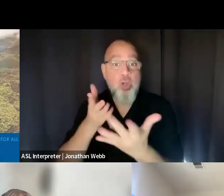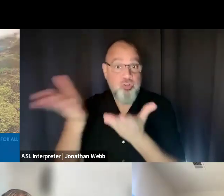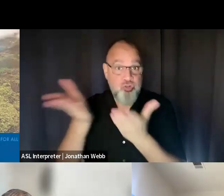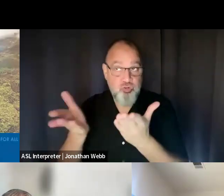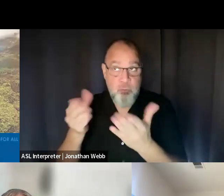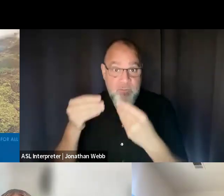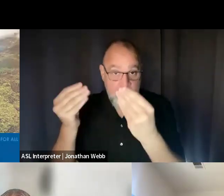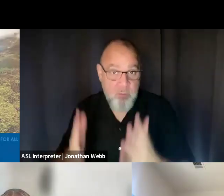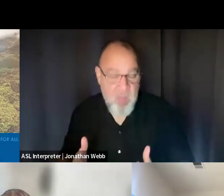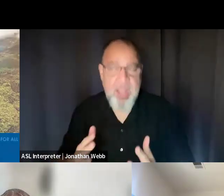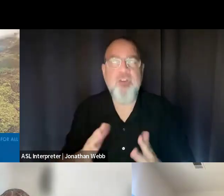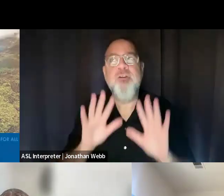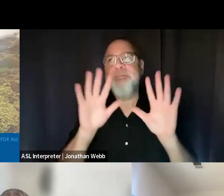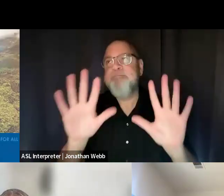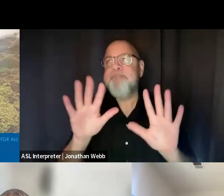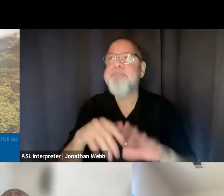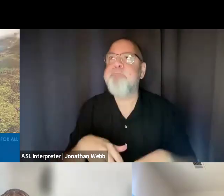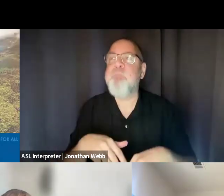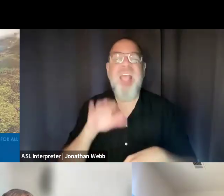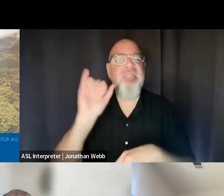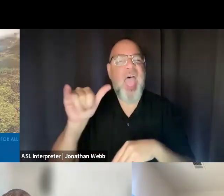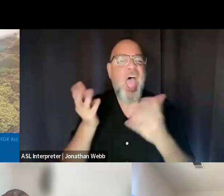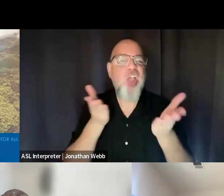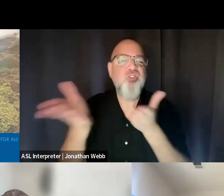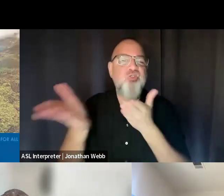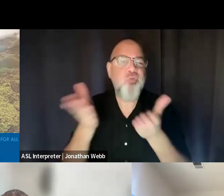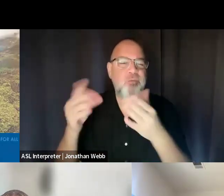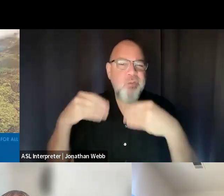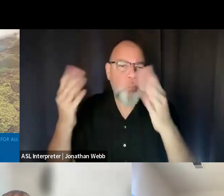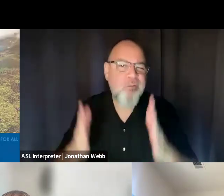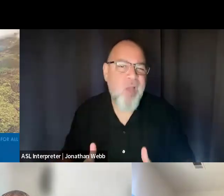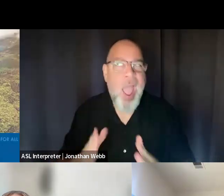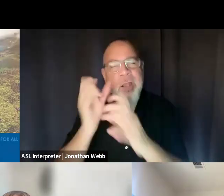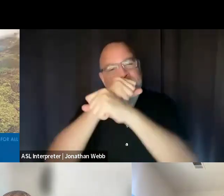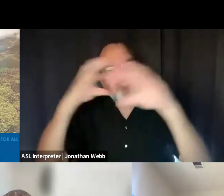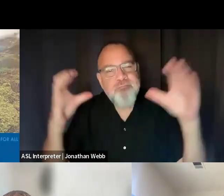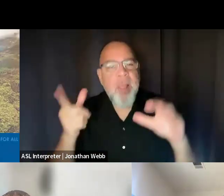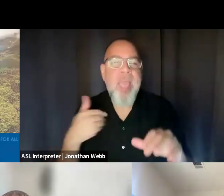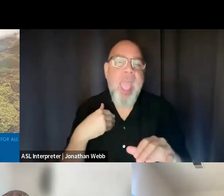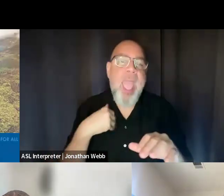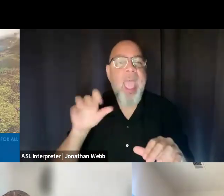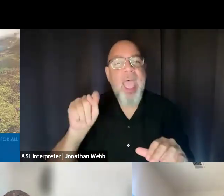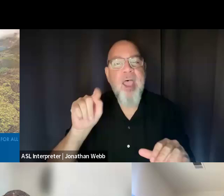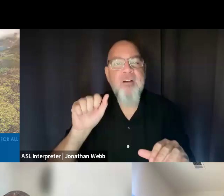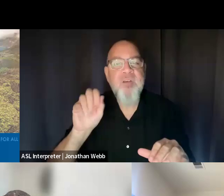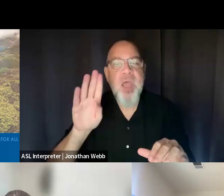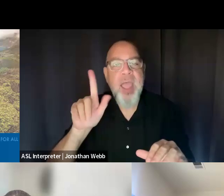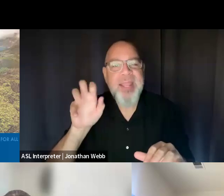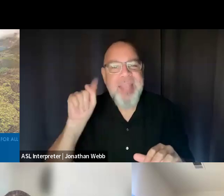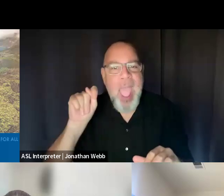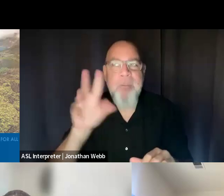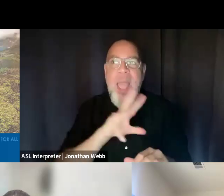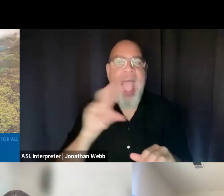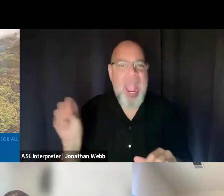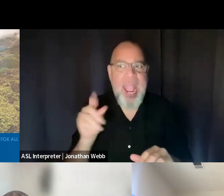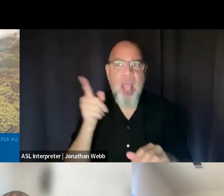taking, think of the service provider has a tablet there with them, and they're kind of filling in all the application